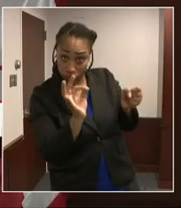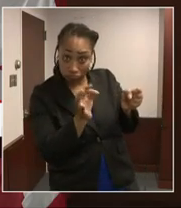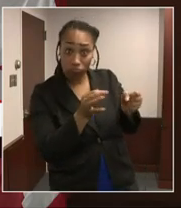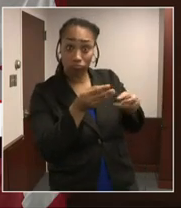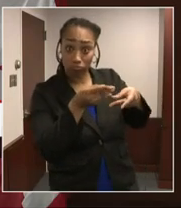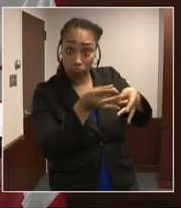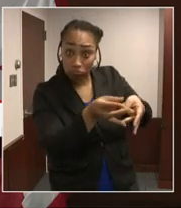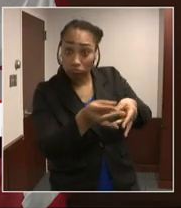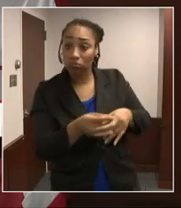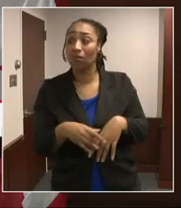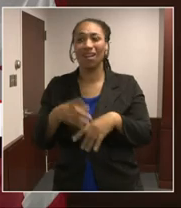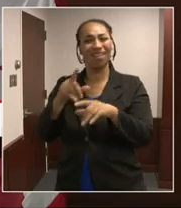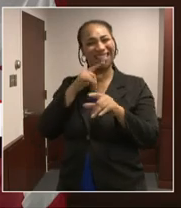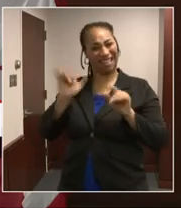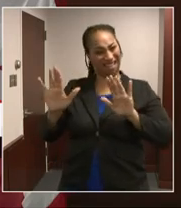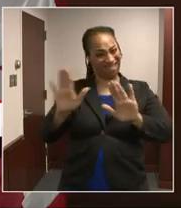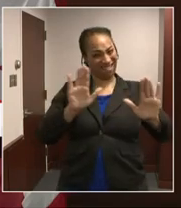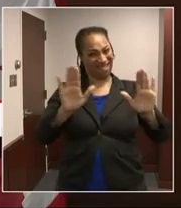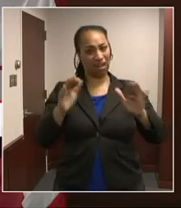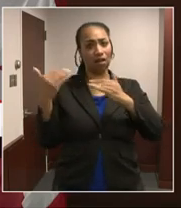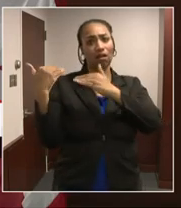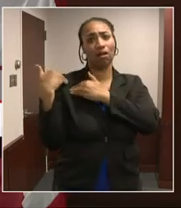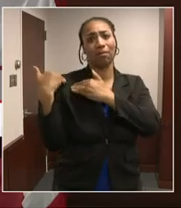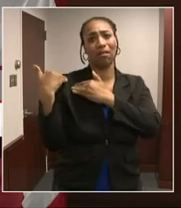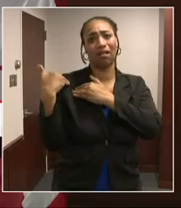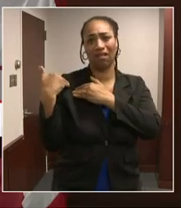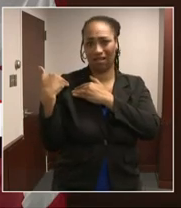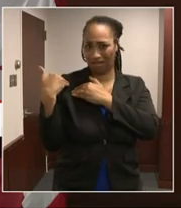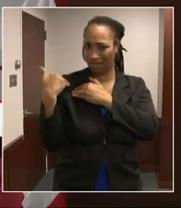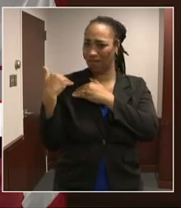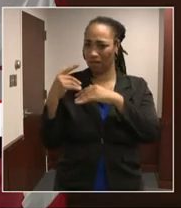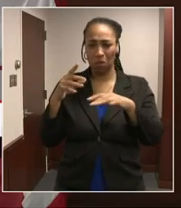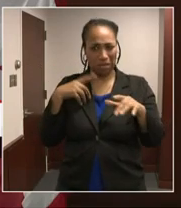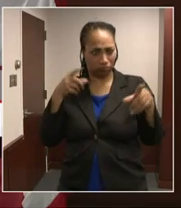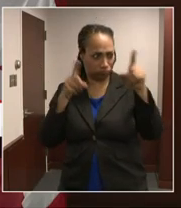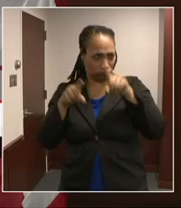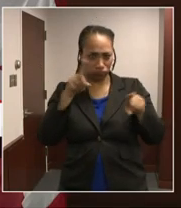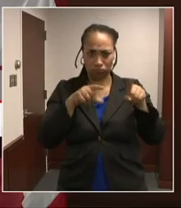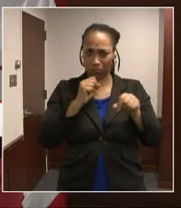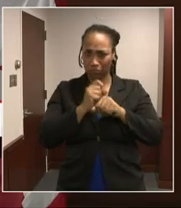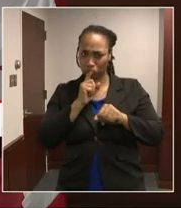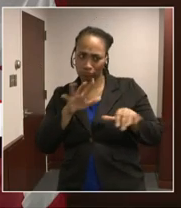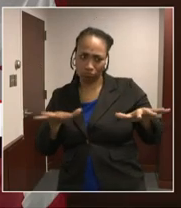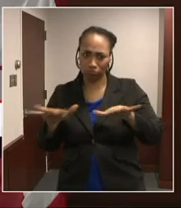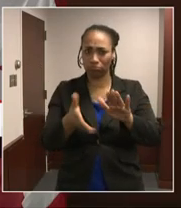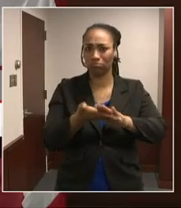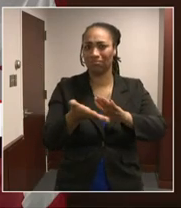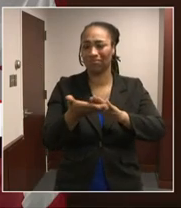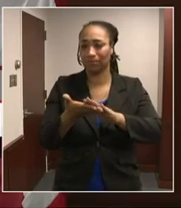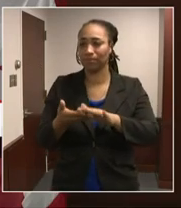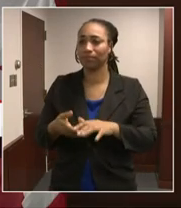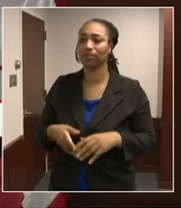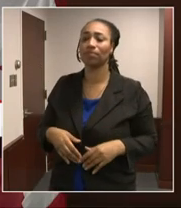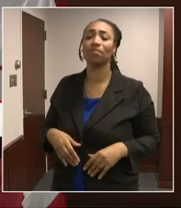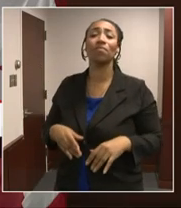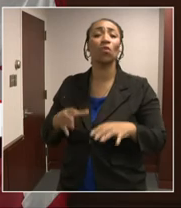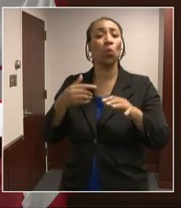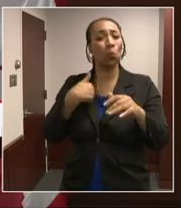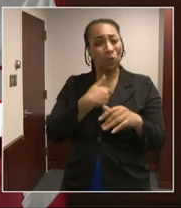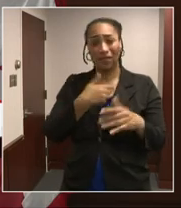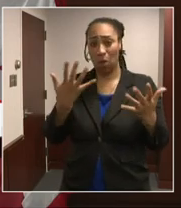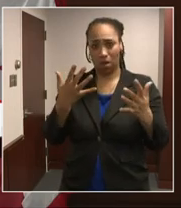So we're on the same page with that. There is really not a lot of space between us on focusing on holding violent